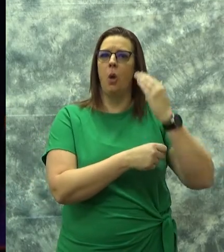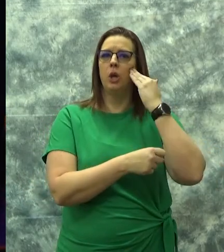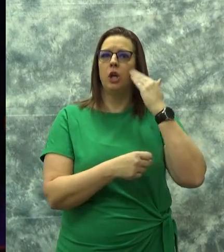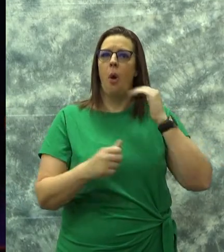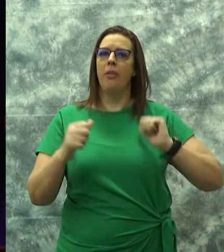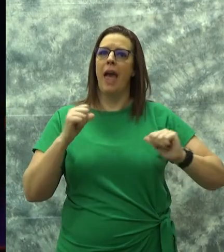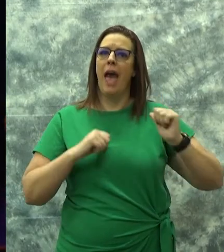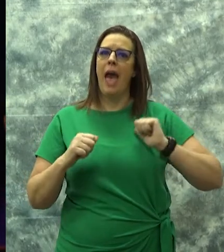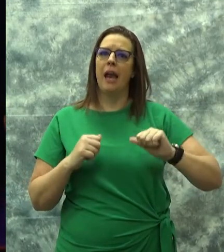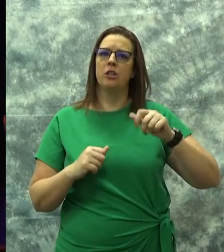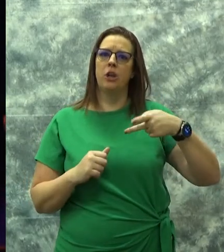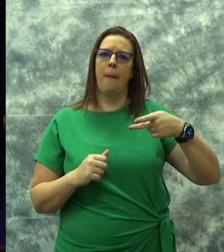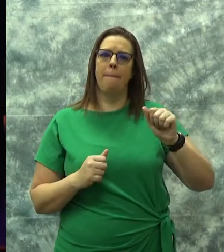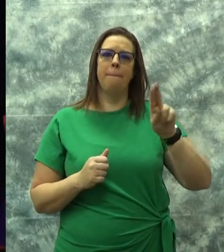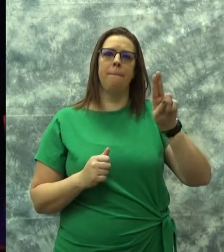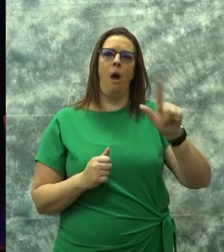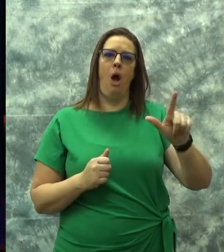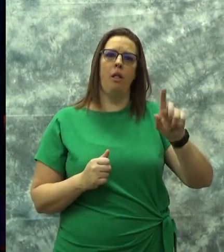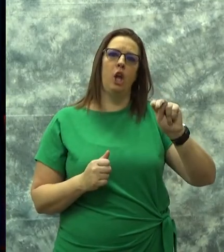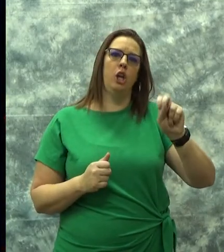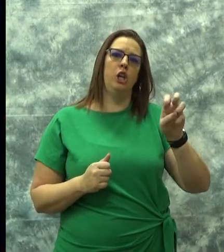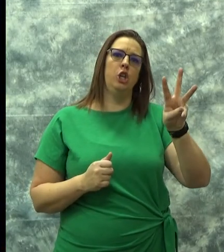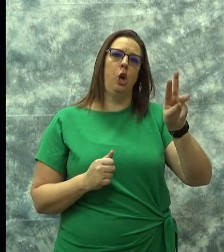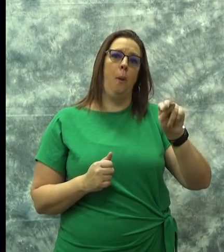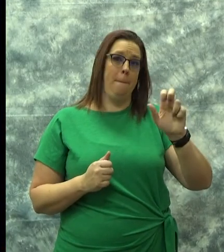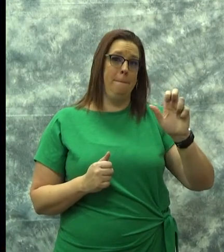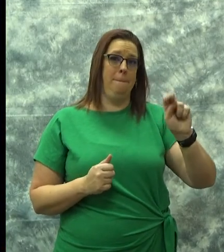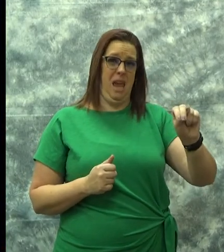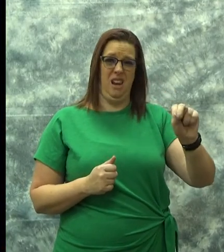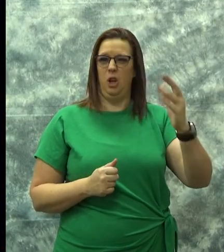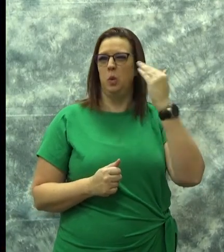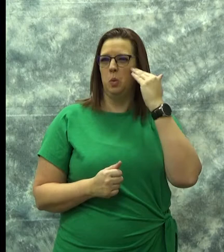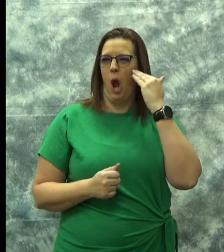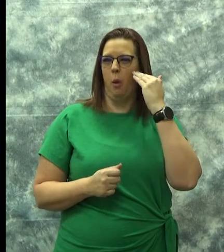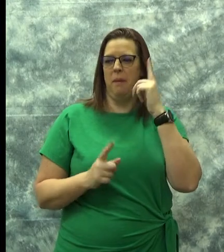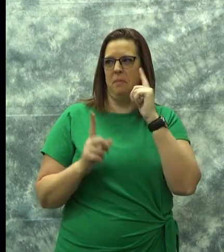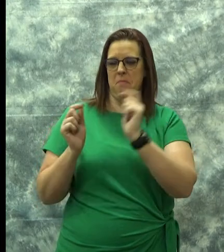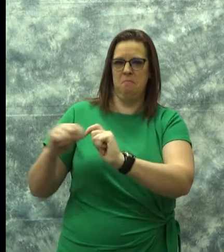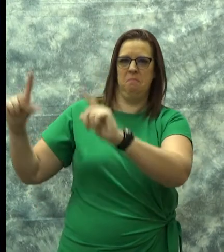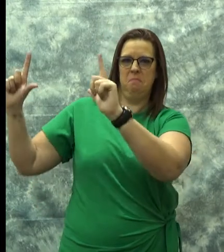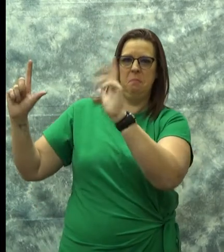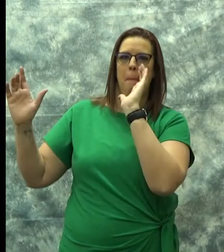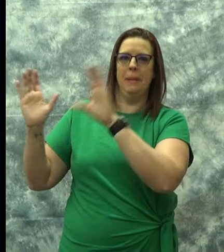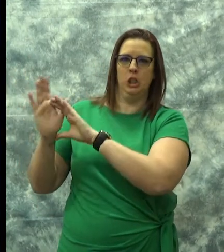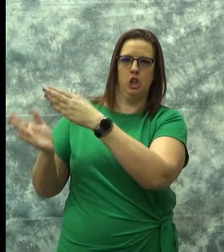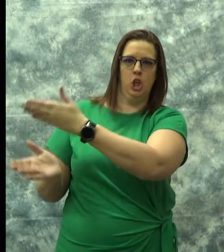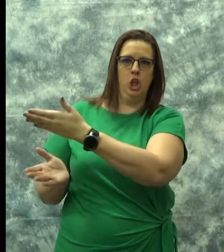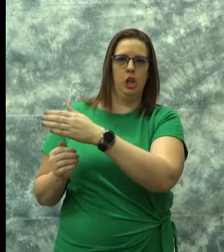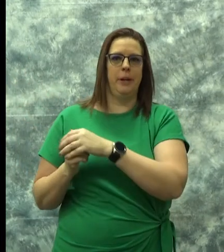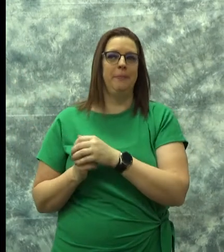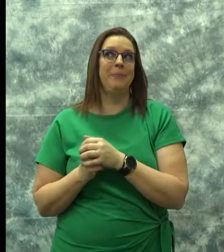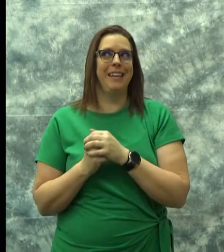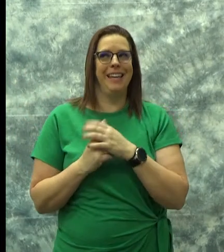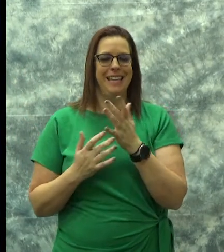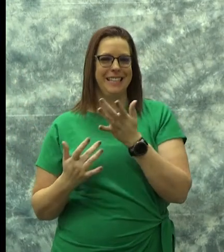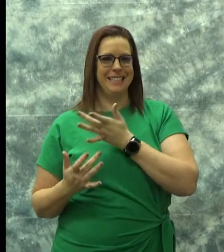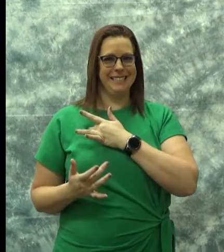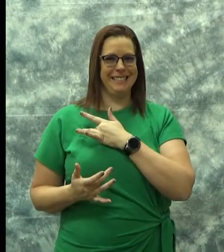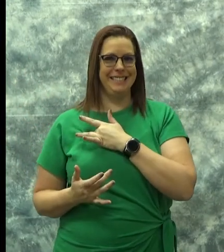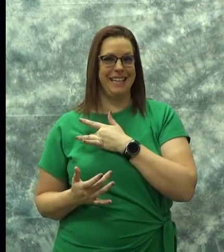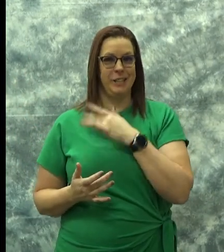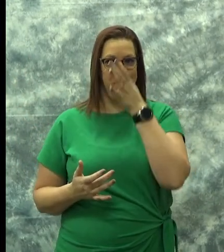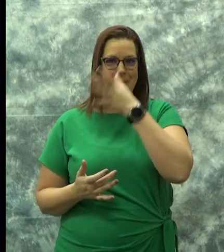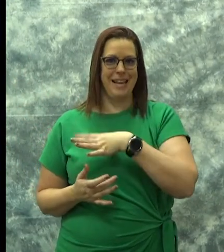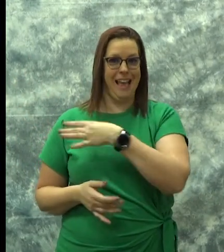late great actor Paul Newman, we have a picture of Paul here. I'm sure many of you remember Paul Newman, dreamy guy that he